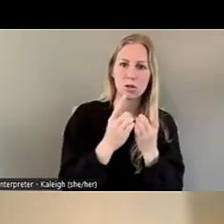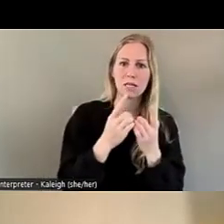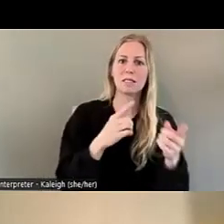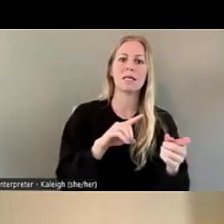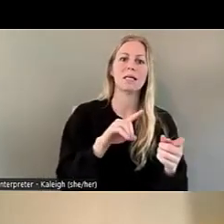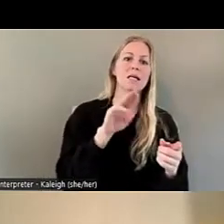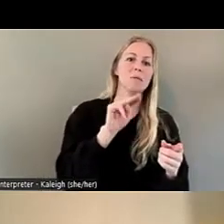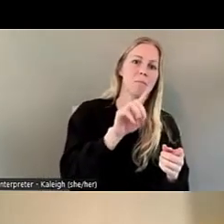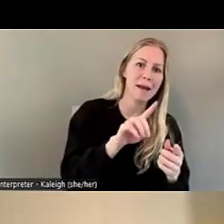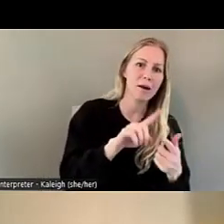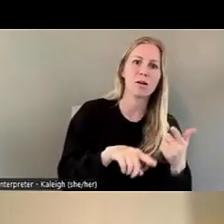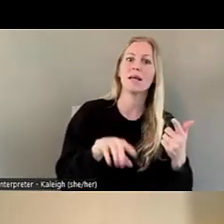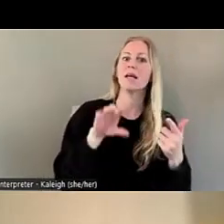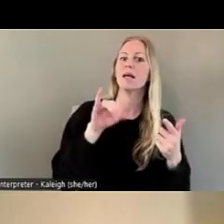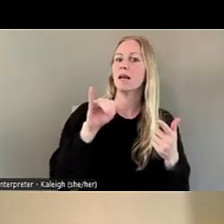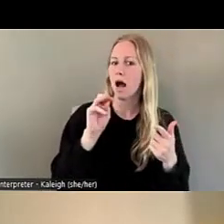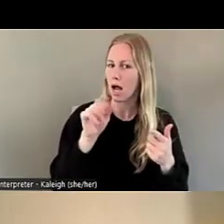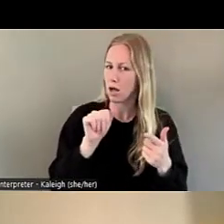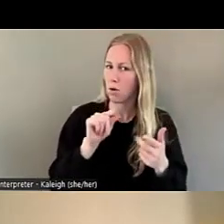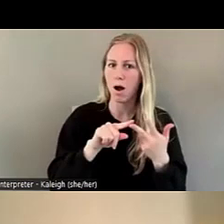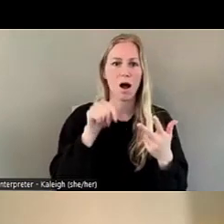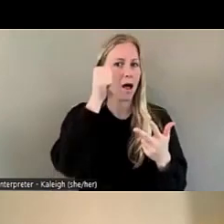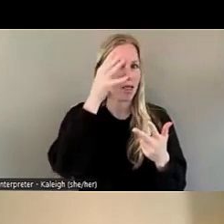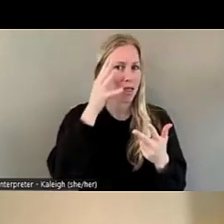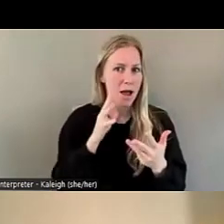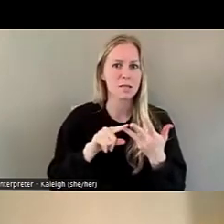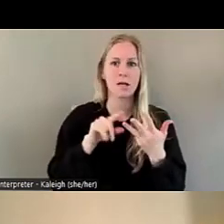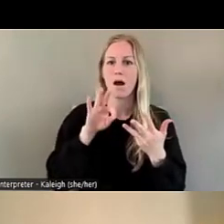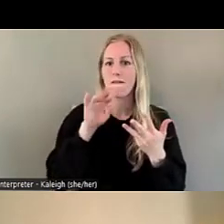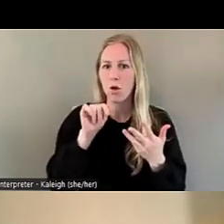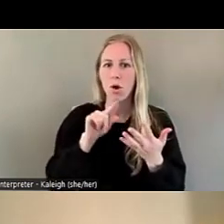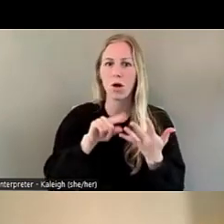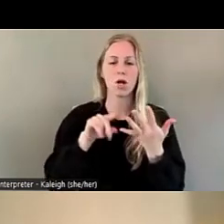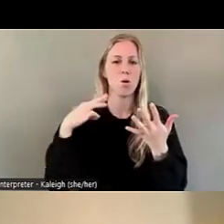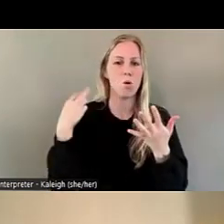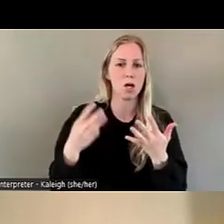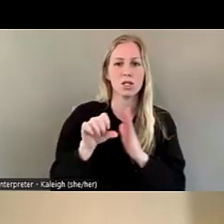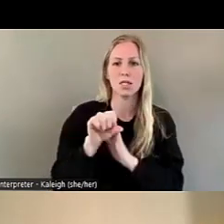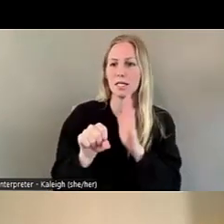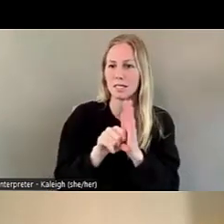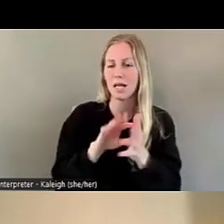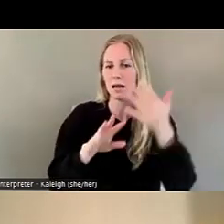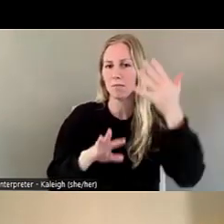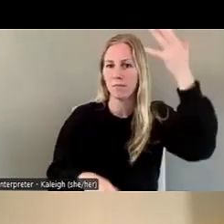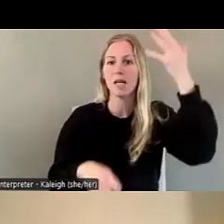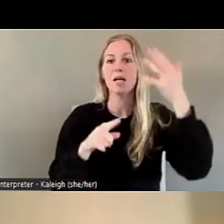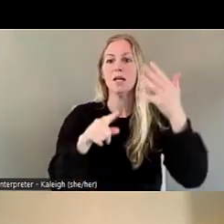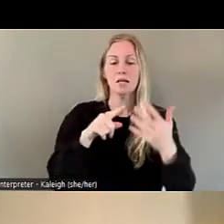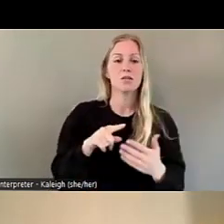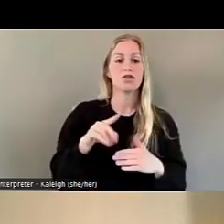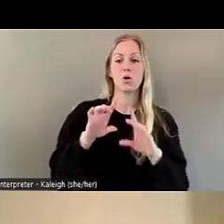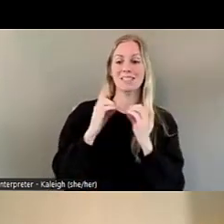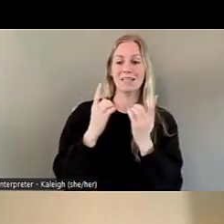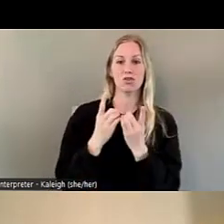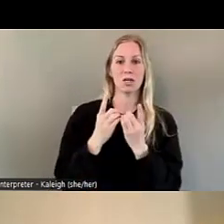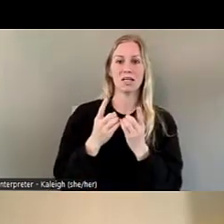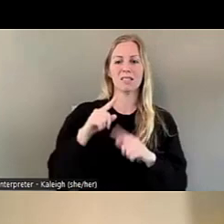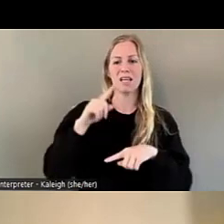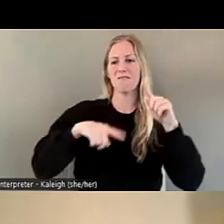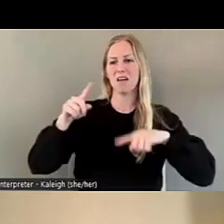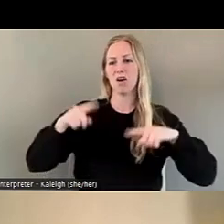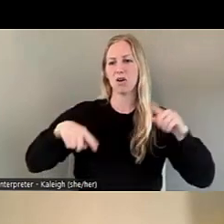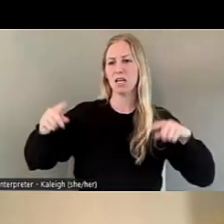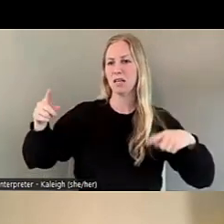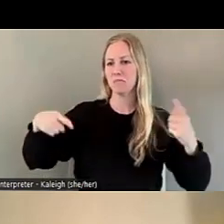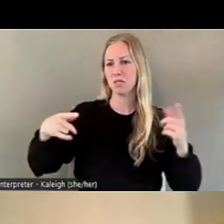Iowa, Alaska, and Washington State. The districts range in size from districts serving over 40,000 students to one serving less than